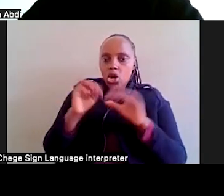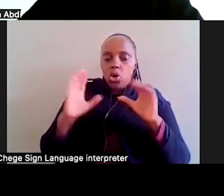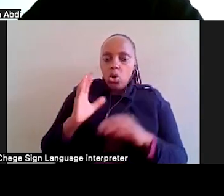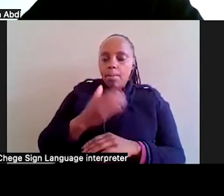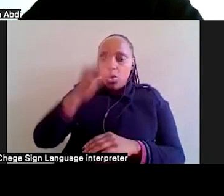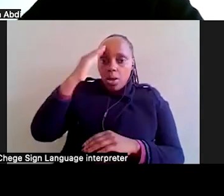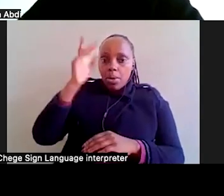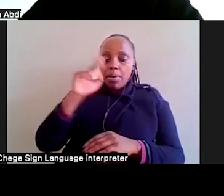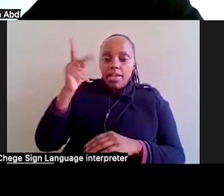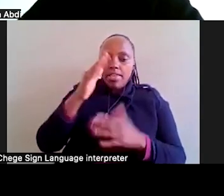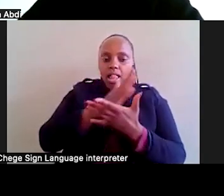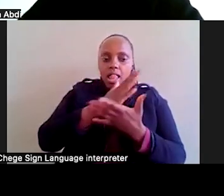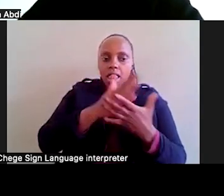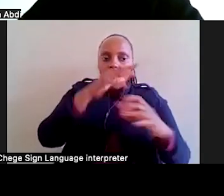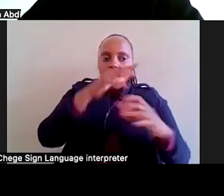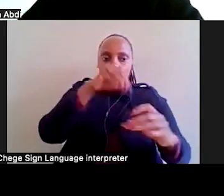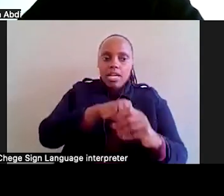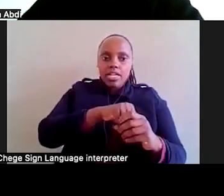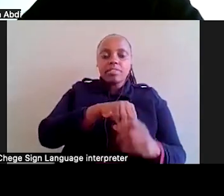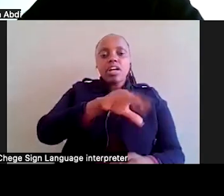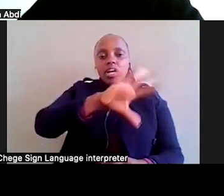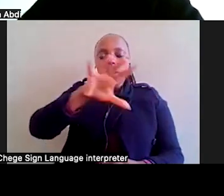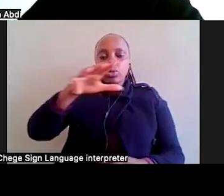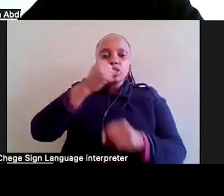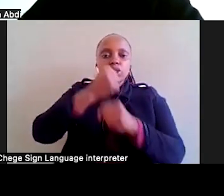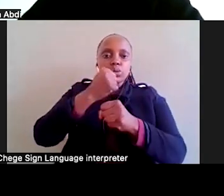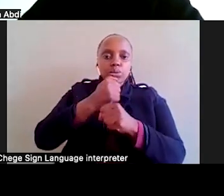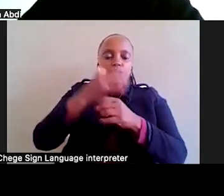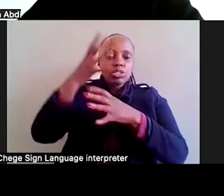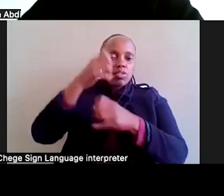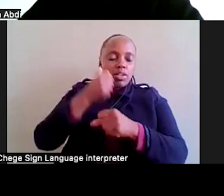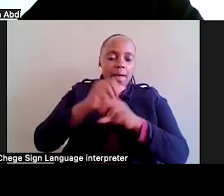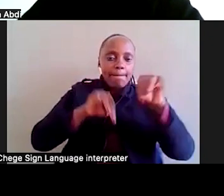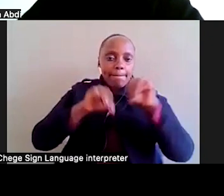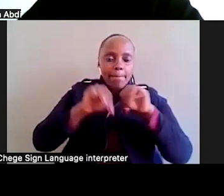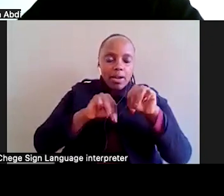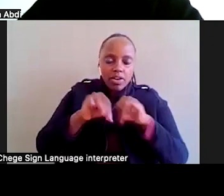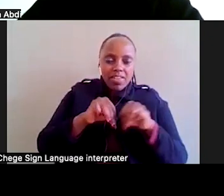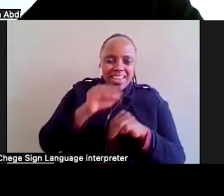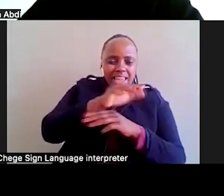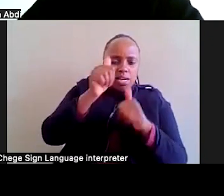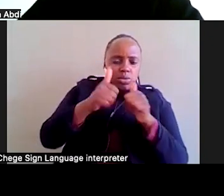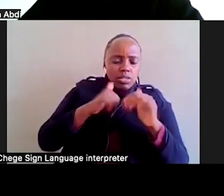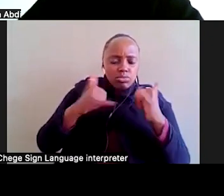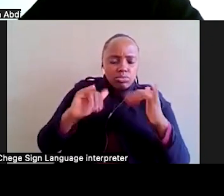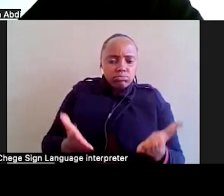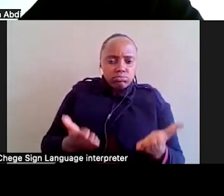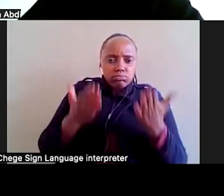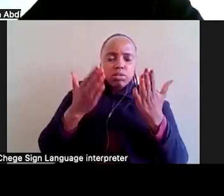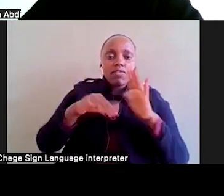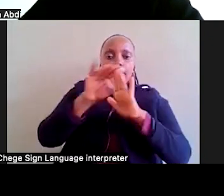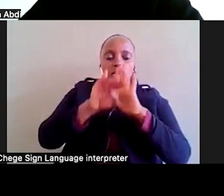divided into counties. Conducting stakeholder mapping in the FGM hotspot counties to improve on program